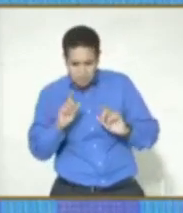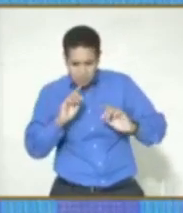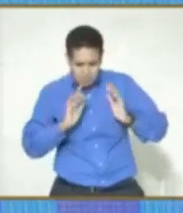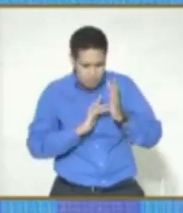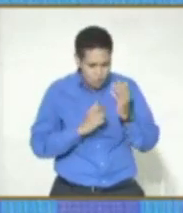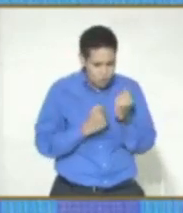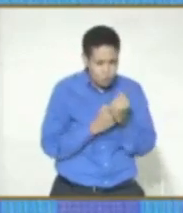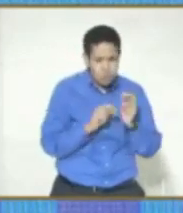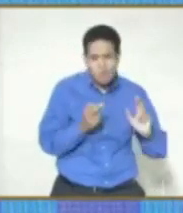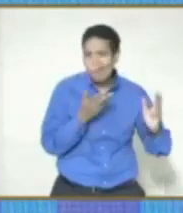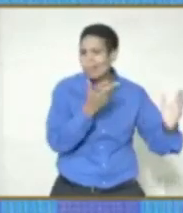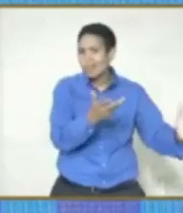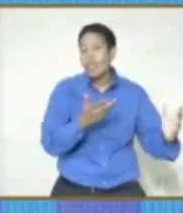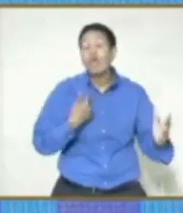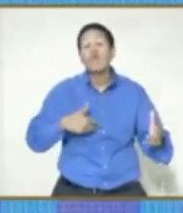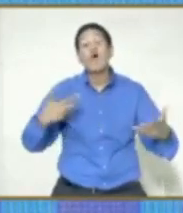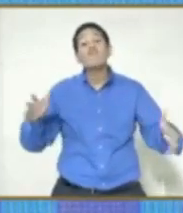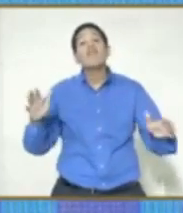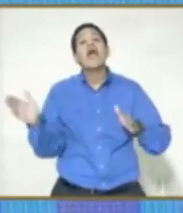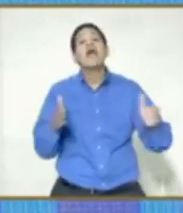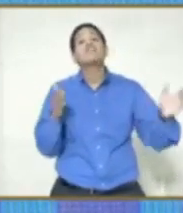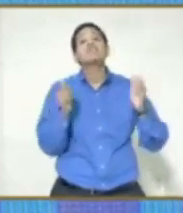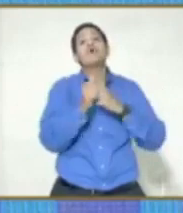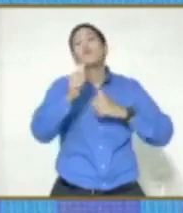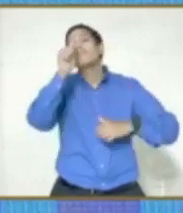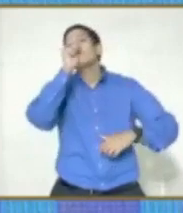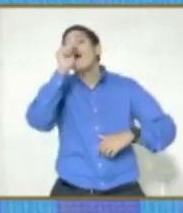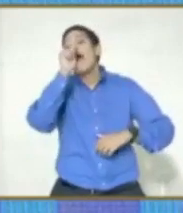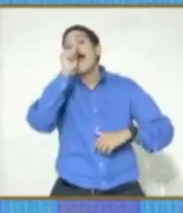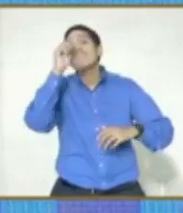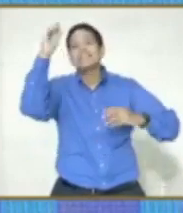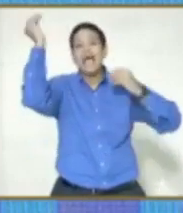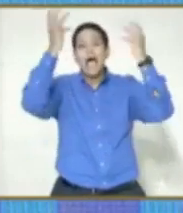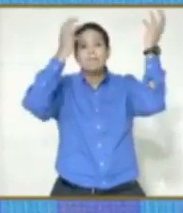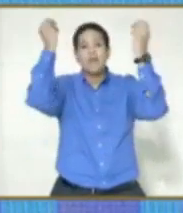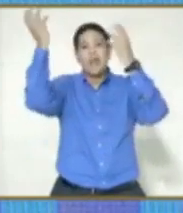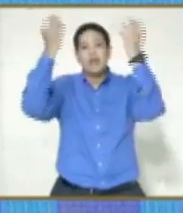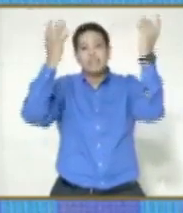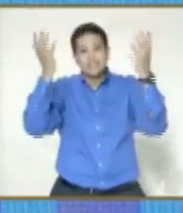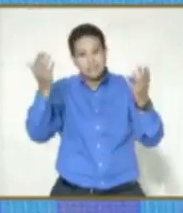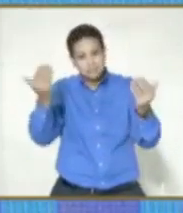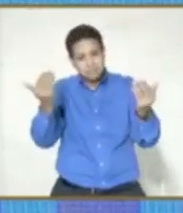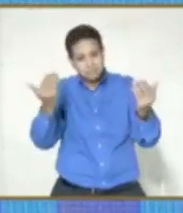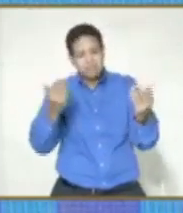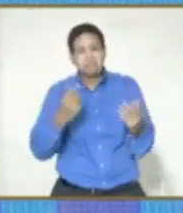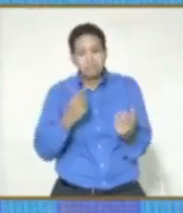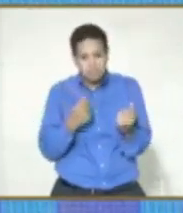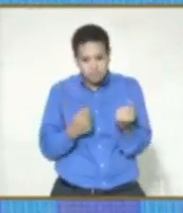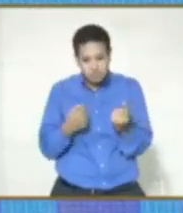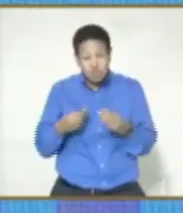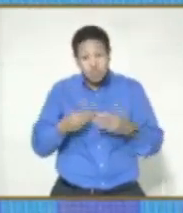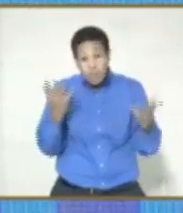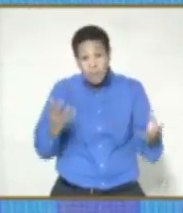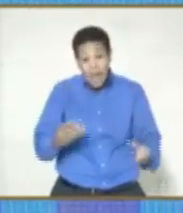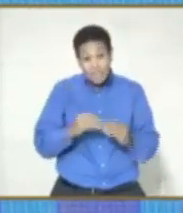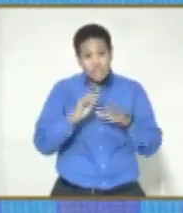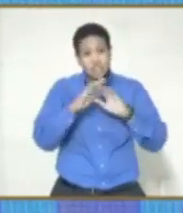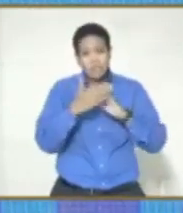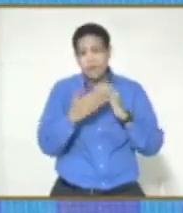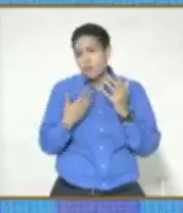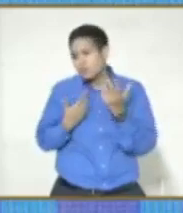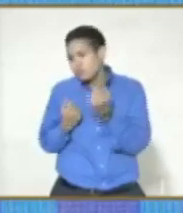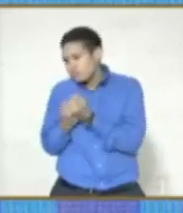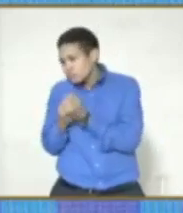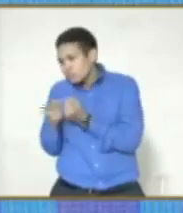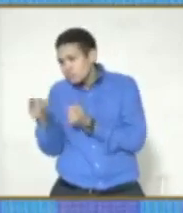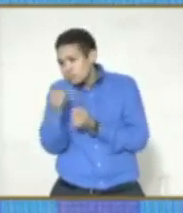made arrangements with private ambulance suppliers across the country in